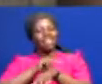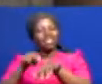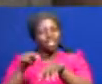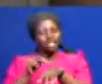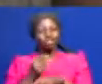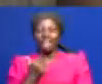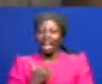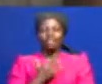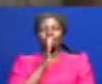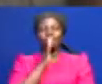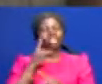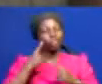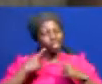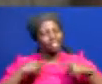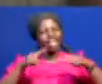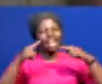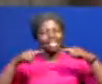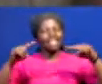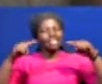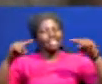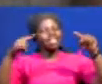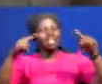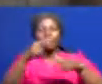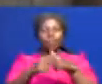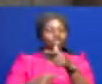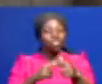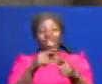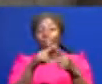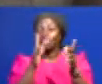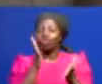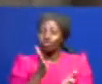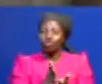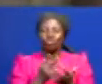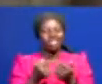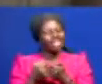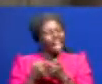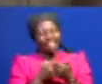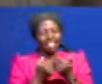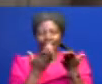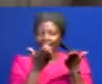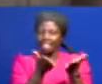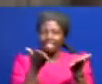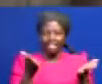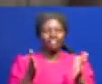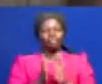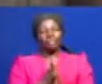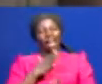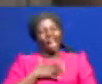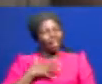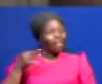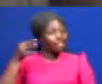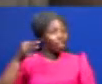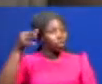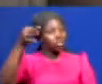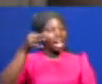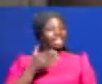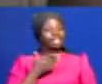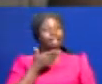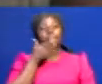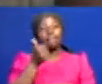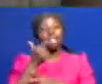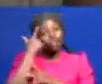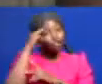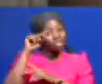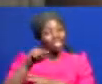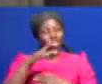a prosperity trajectory despite challenges. Our future is promising, and for this,